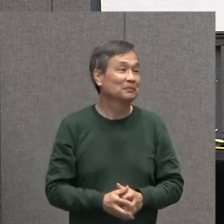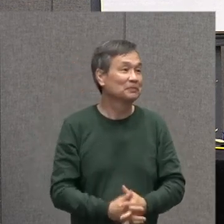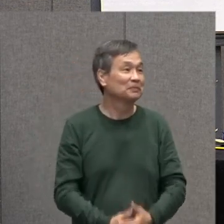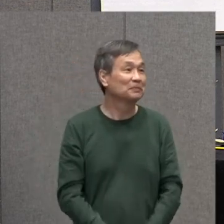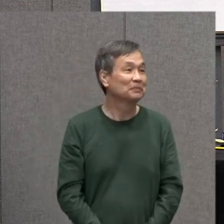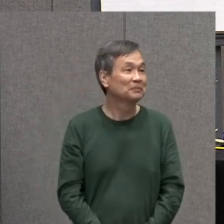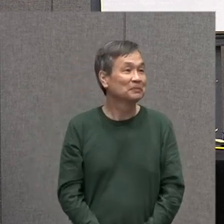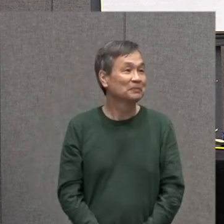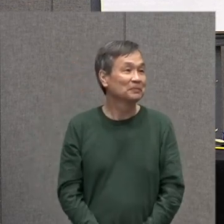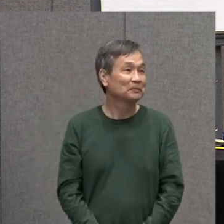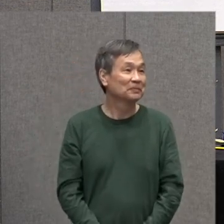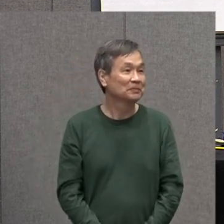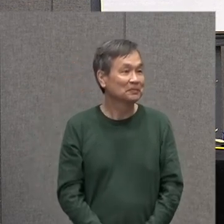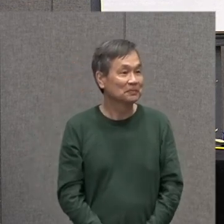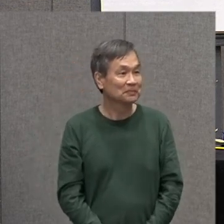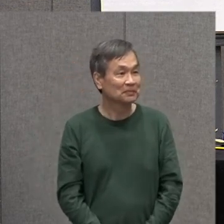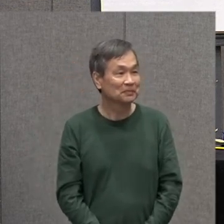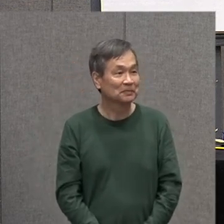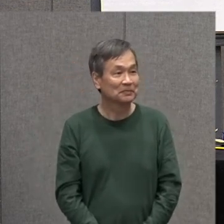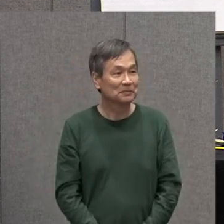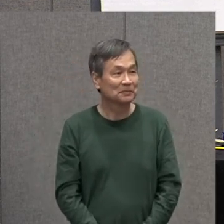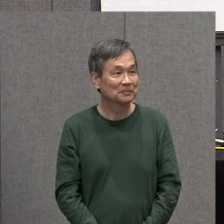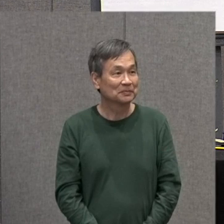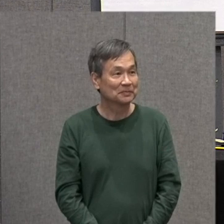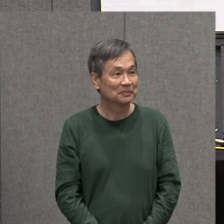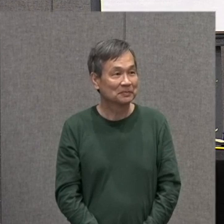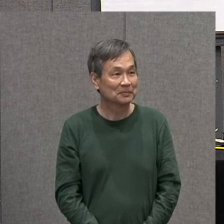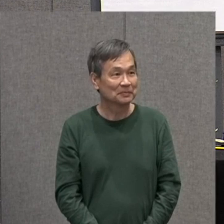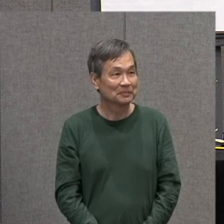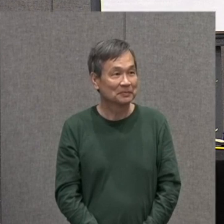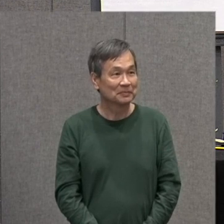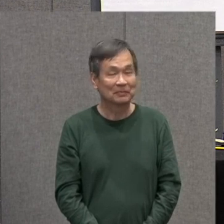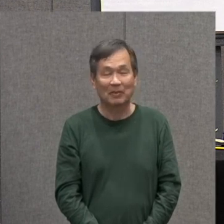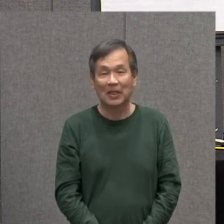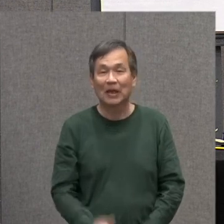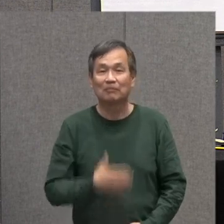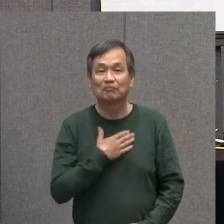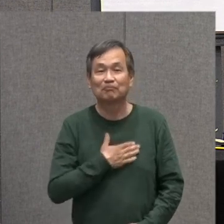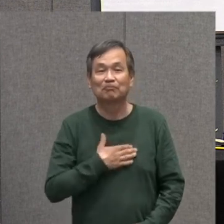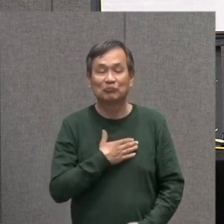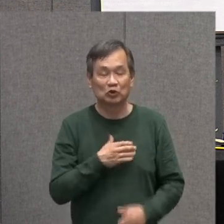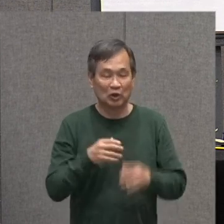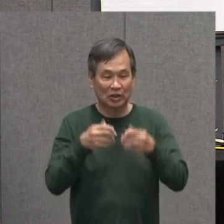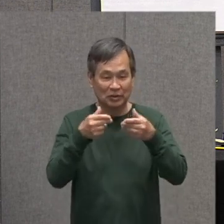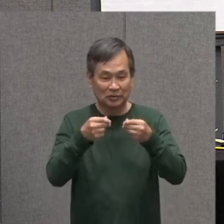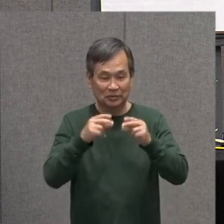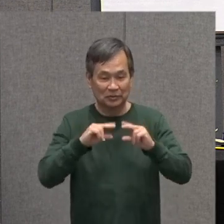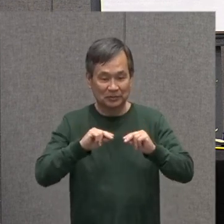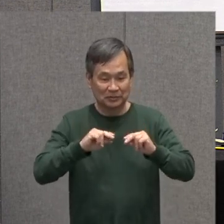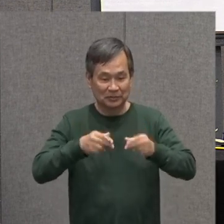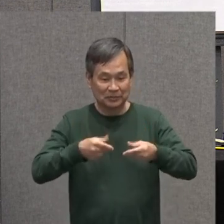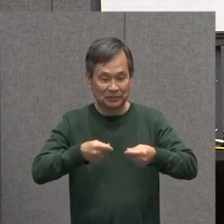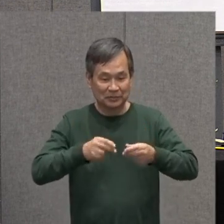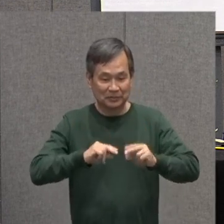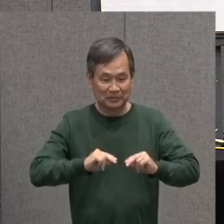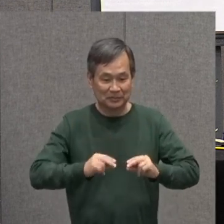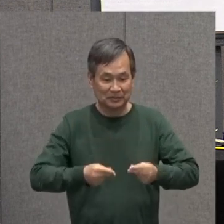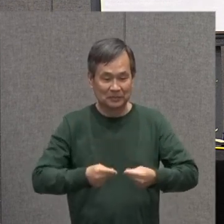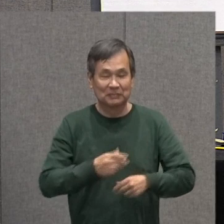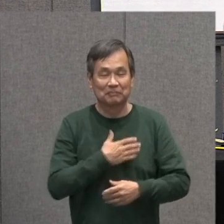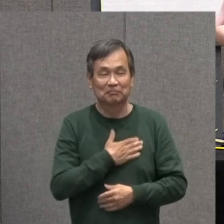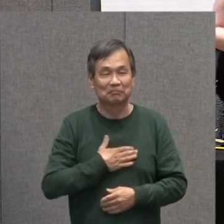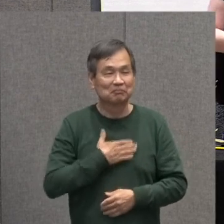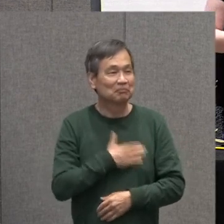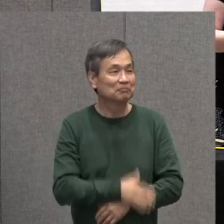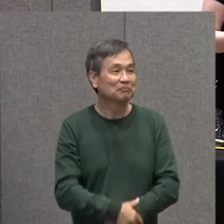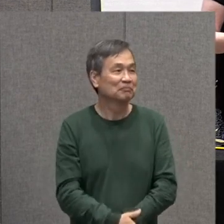piece. I think I want one more over on this side, too. Mostly because I just want to keep pleat folding. I can do it all day. That's right.